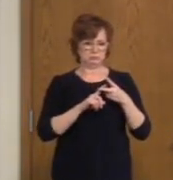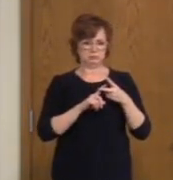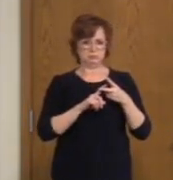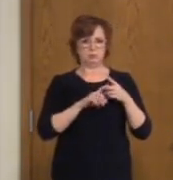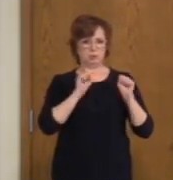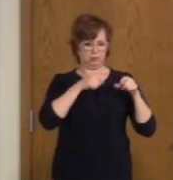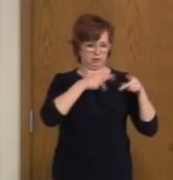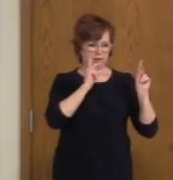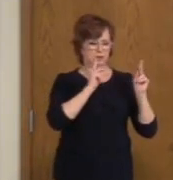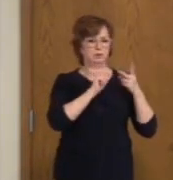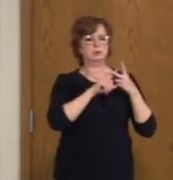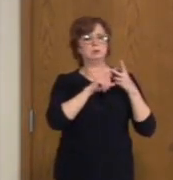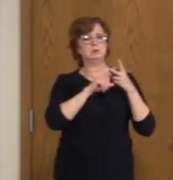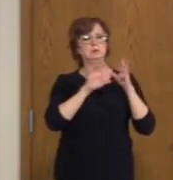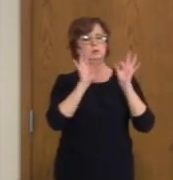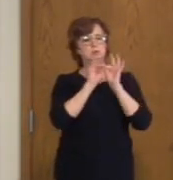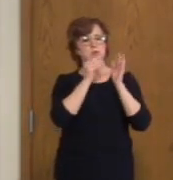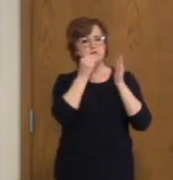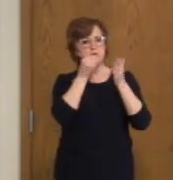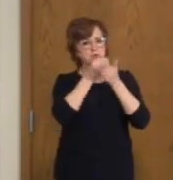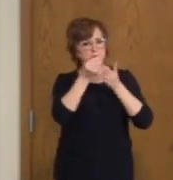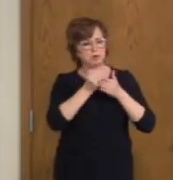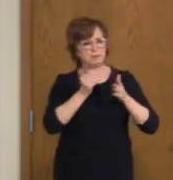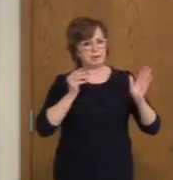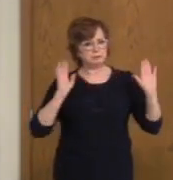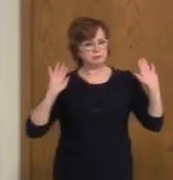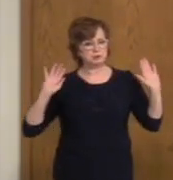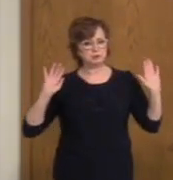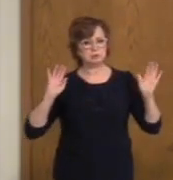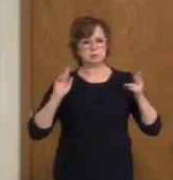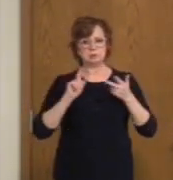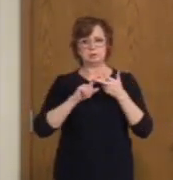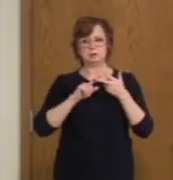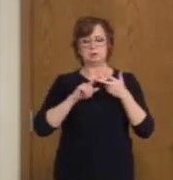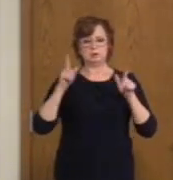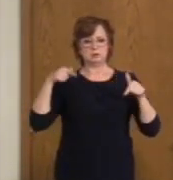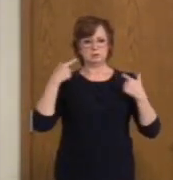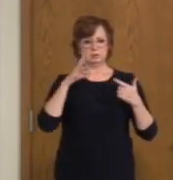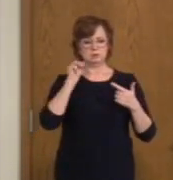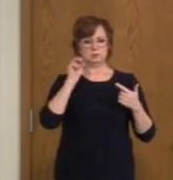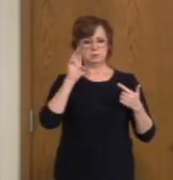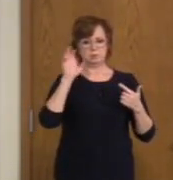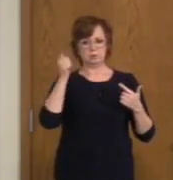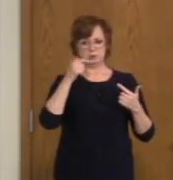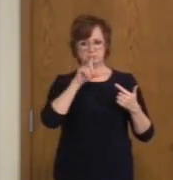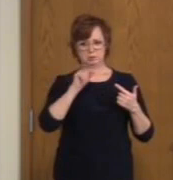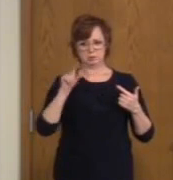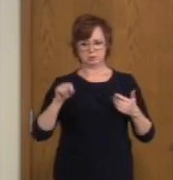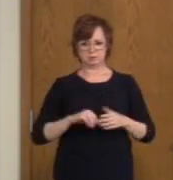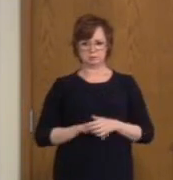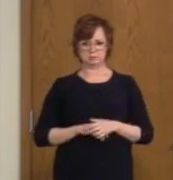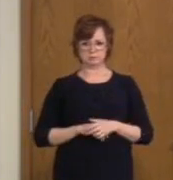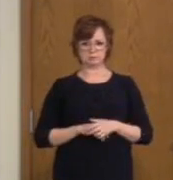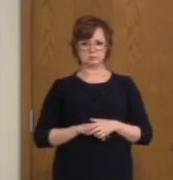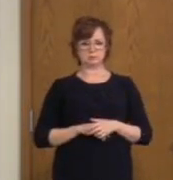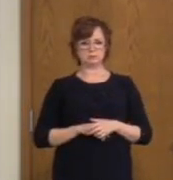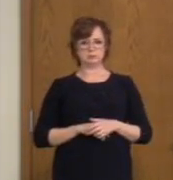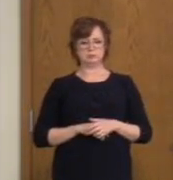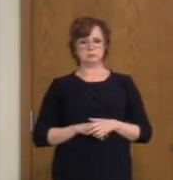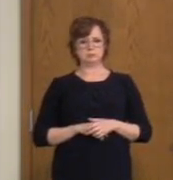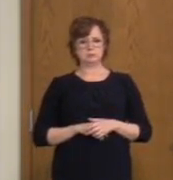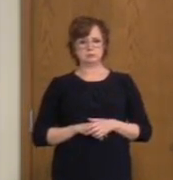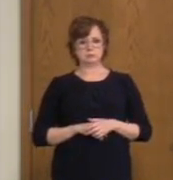non-essential retail. All of those sectors did close in March 2020. Even with the variants of concern, if